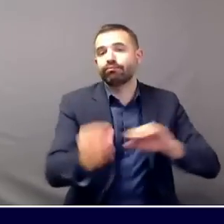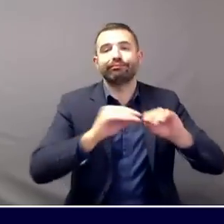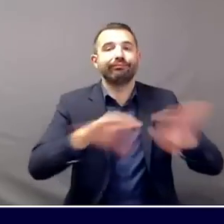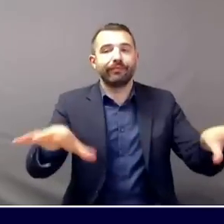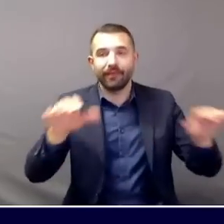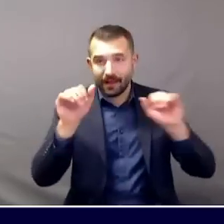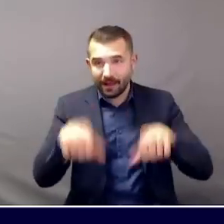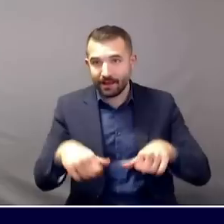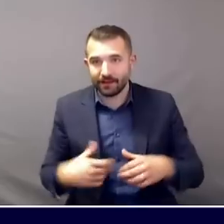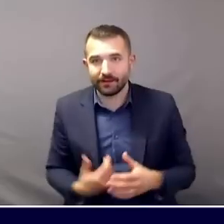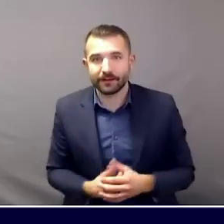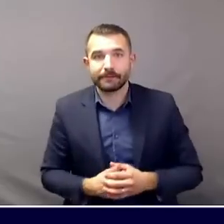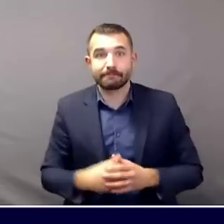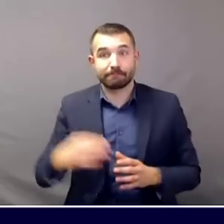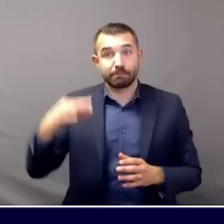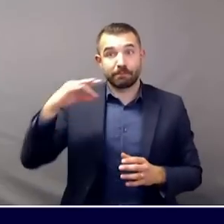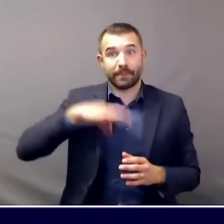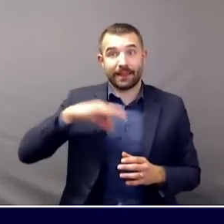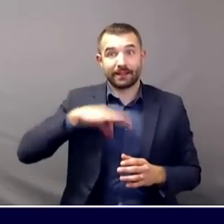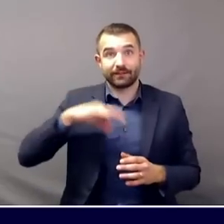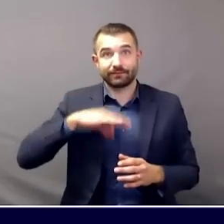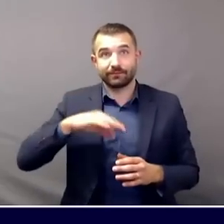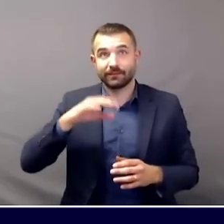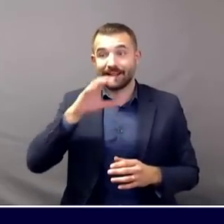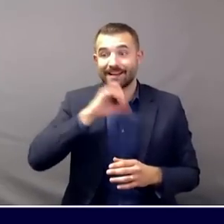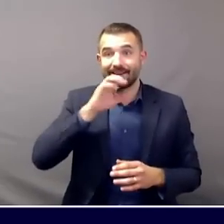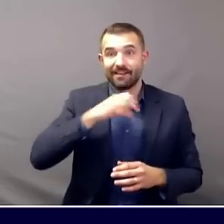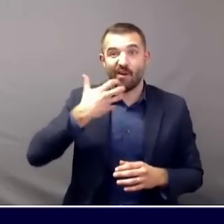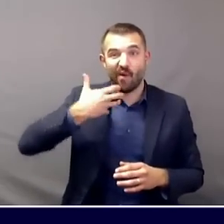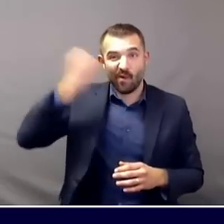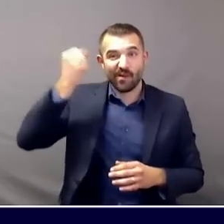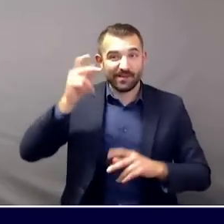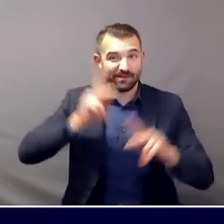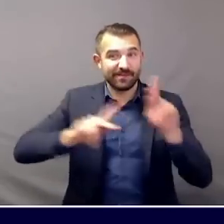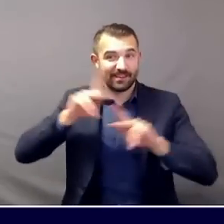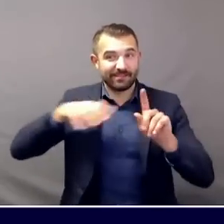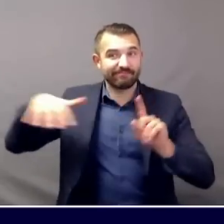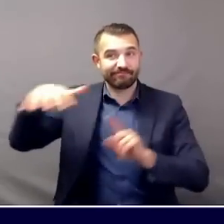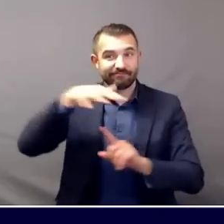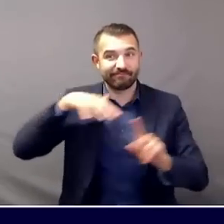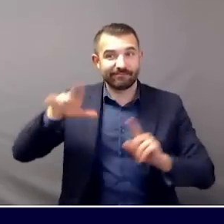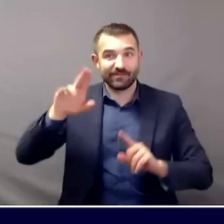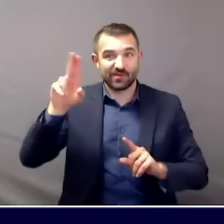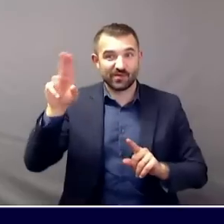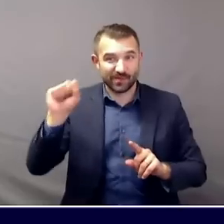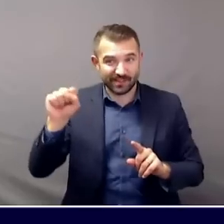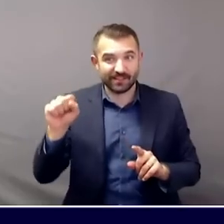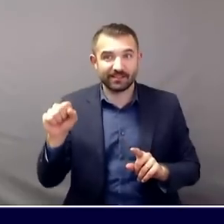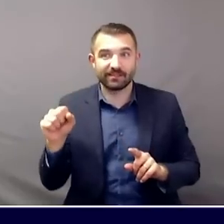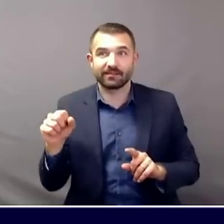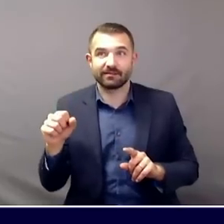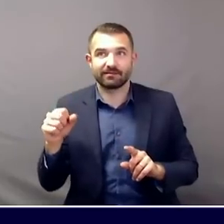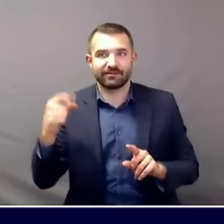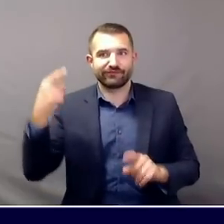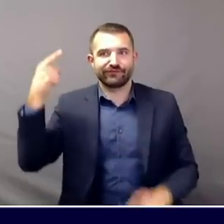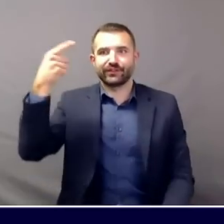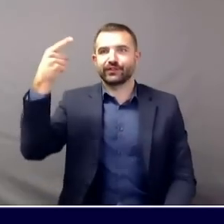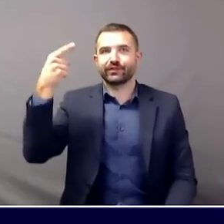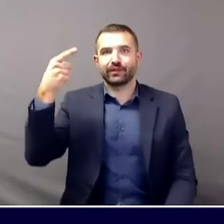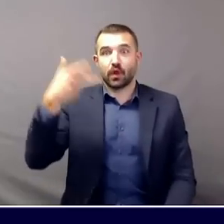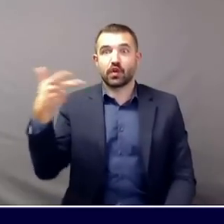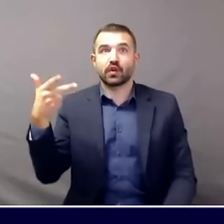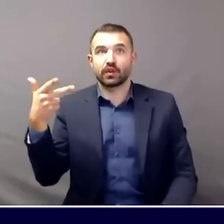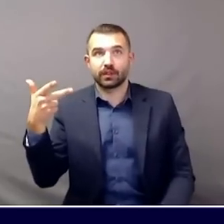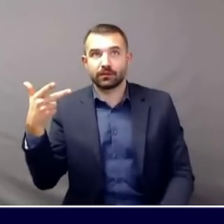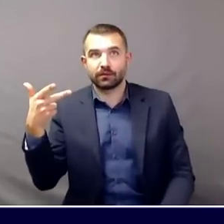have the third lowest nursing facility per capita infection rate for COVID-19 is a testament to the hard work